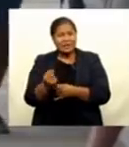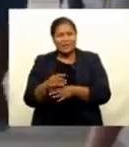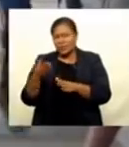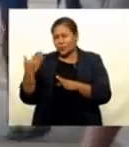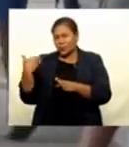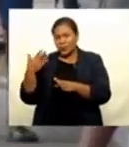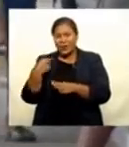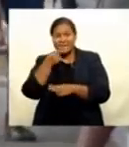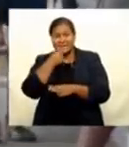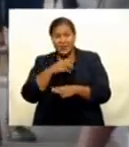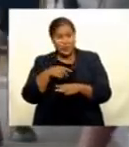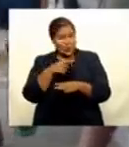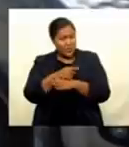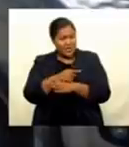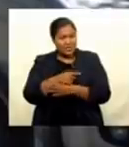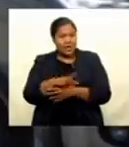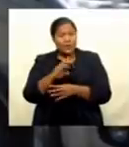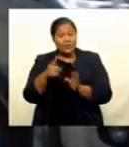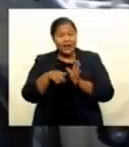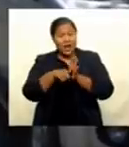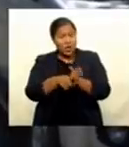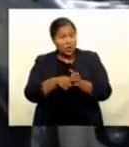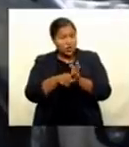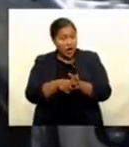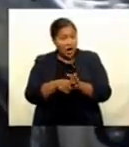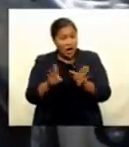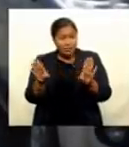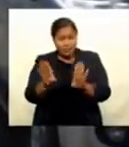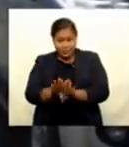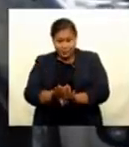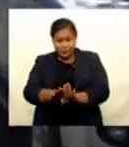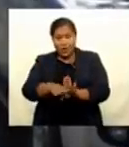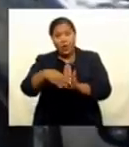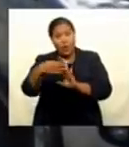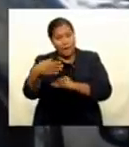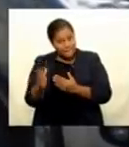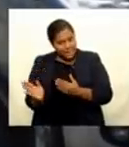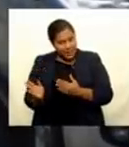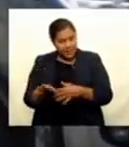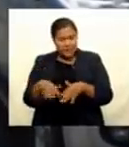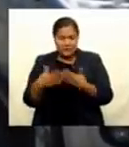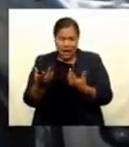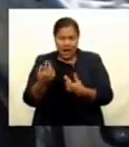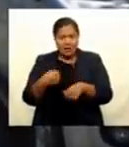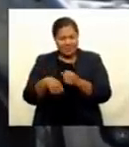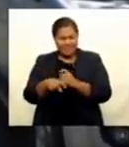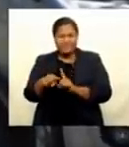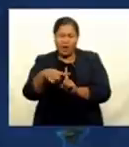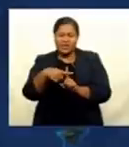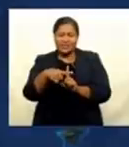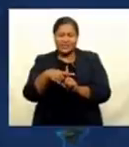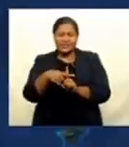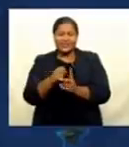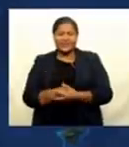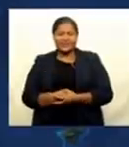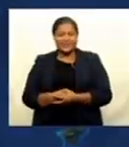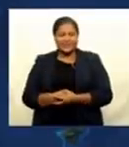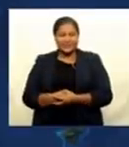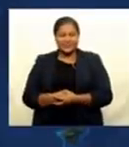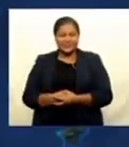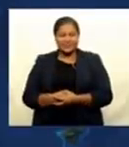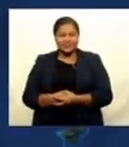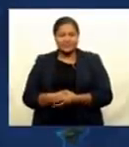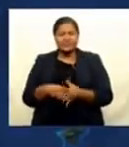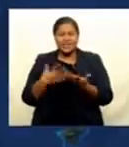past few weeks, and with the Lautoka border opened now, it's also a positive sign. All our groceries